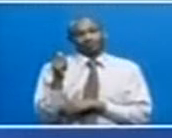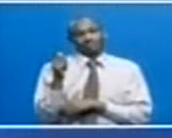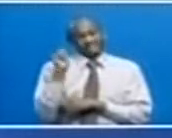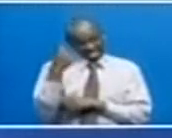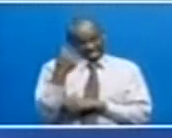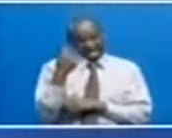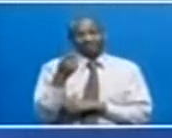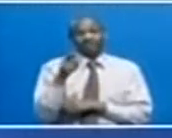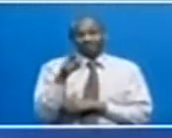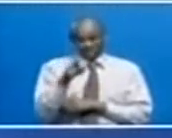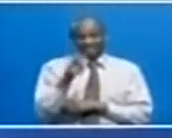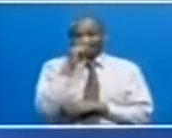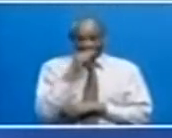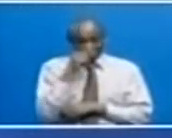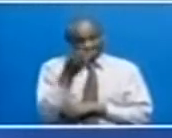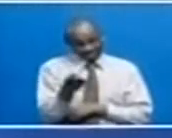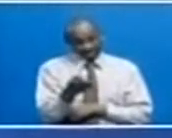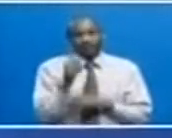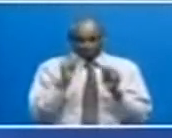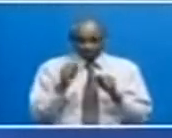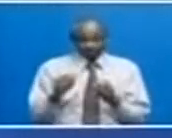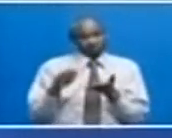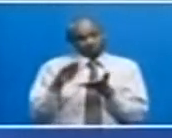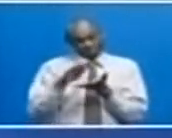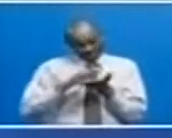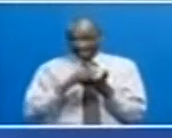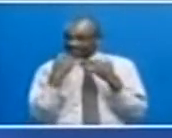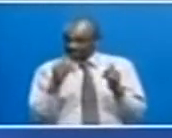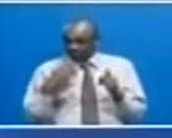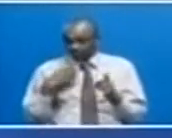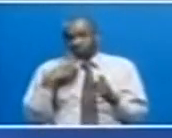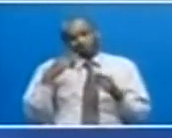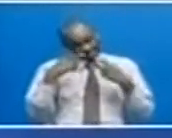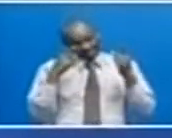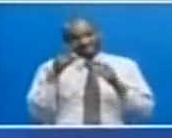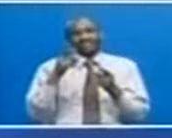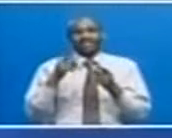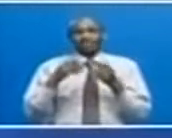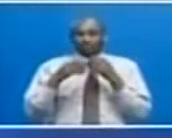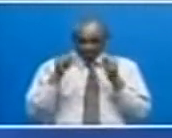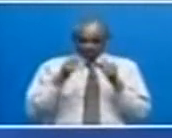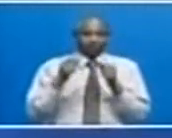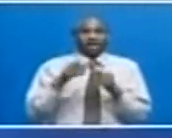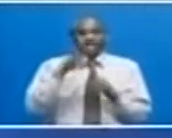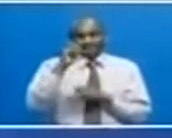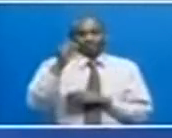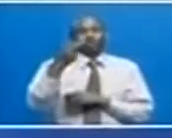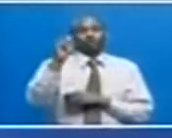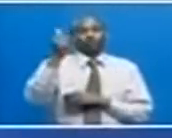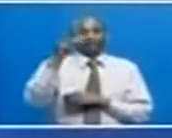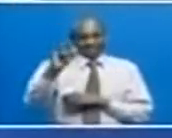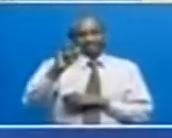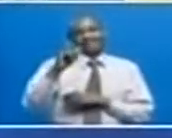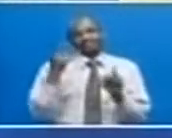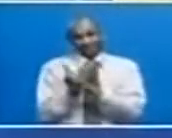outside of Kenya and Tanzania to basically try and replicate the success of Mshwari into other markets.